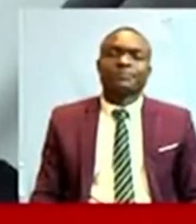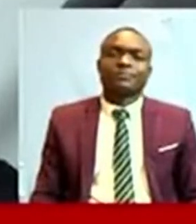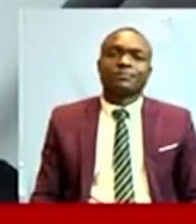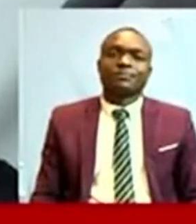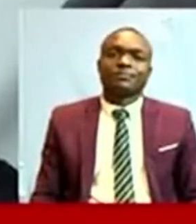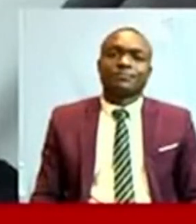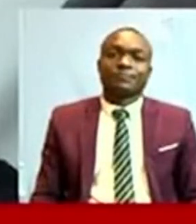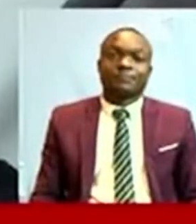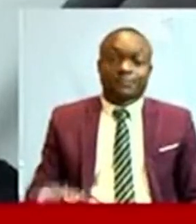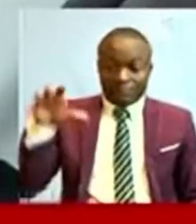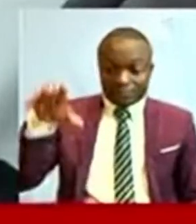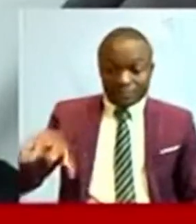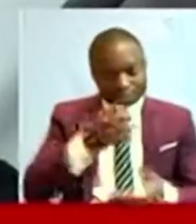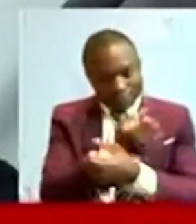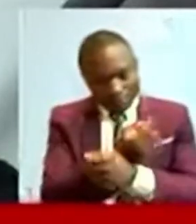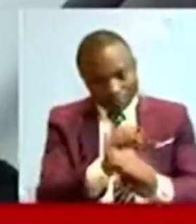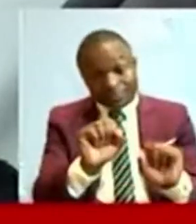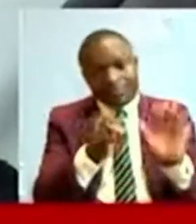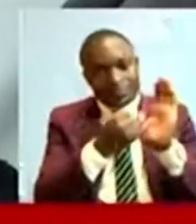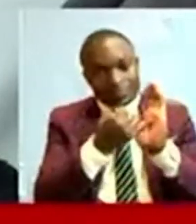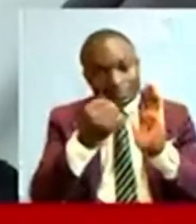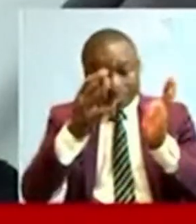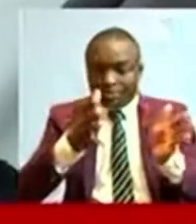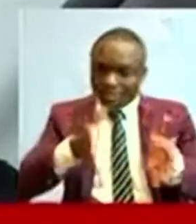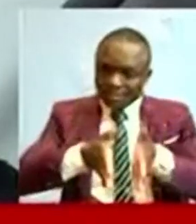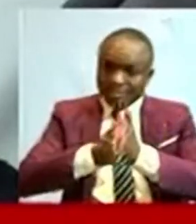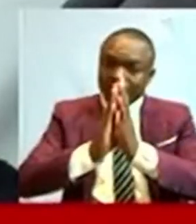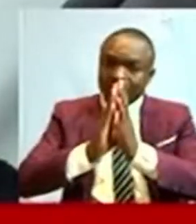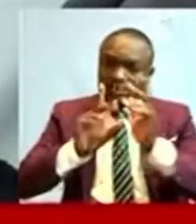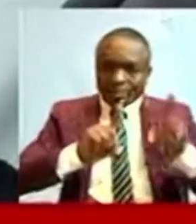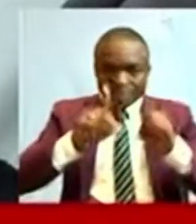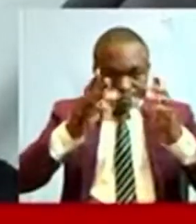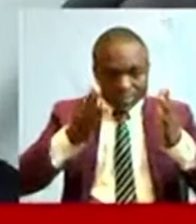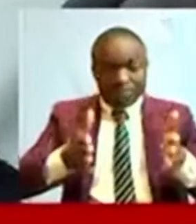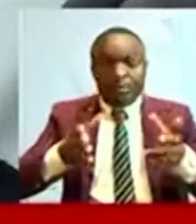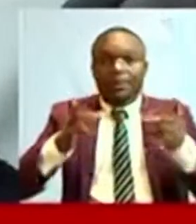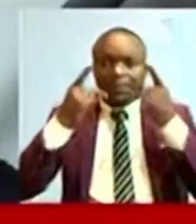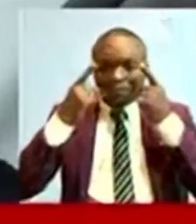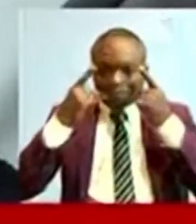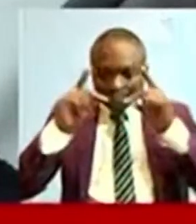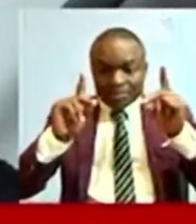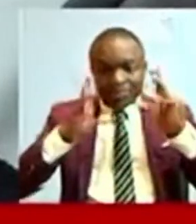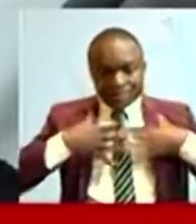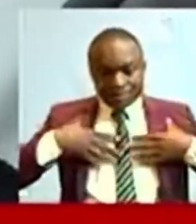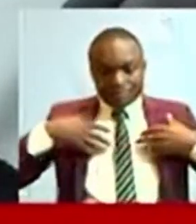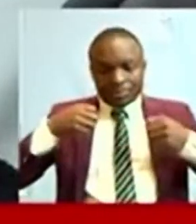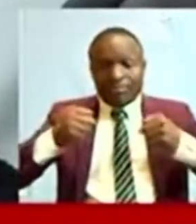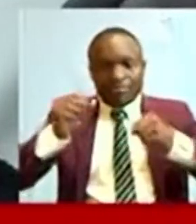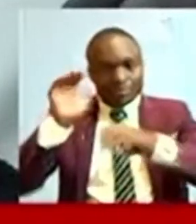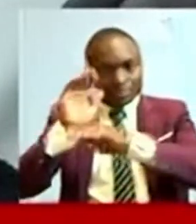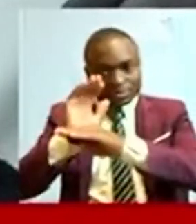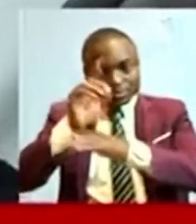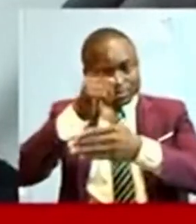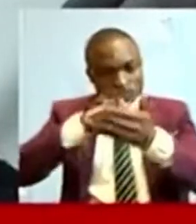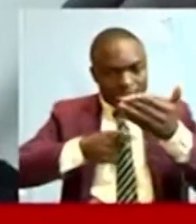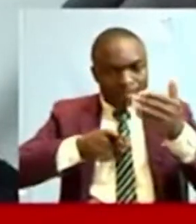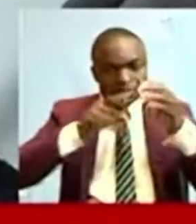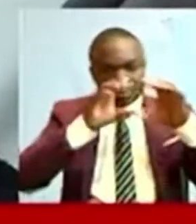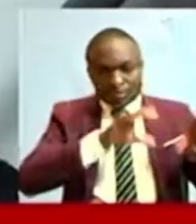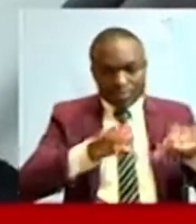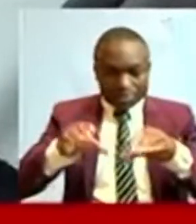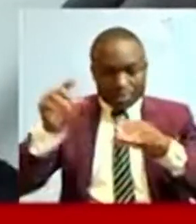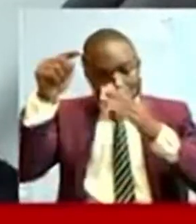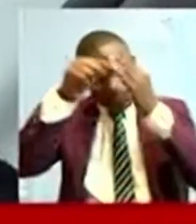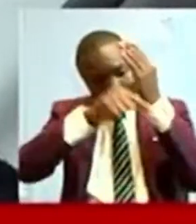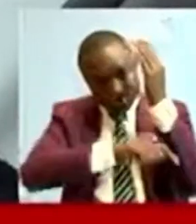On child survival indicators, I'll request the Director of Public Health to comment on what we are doing to beyond